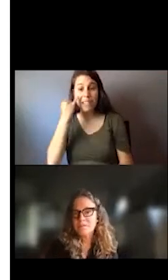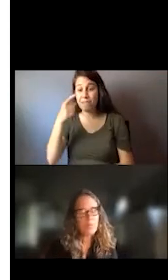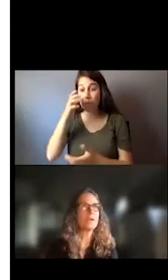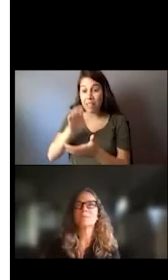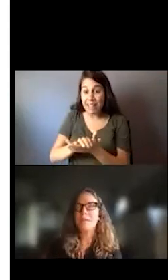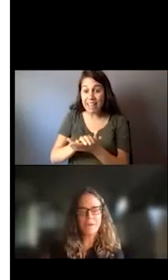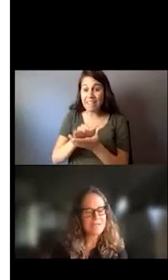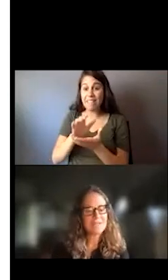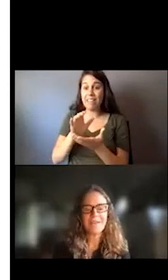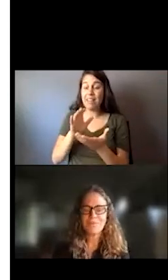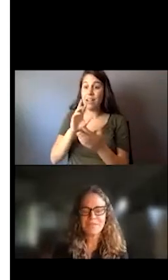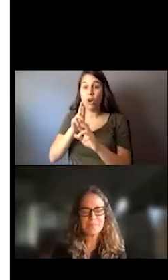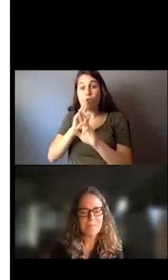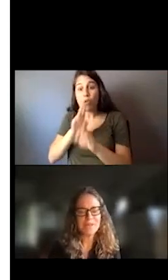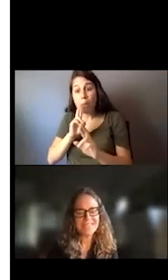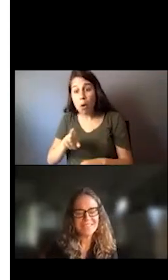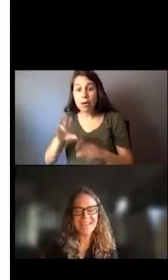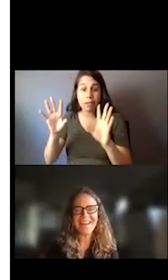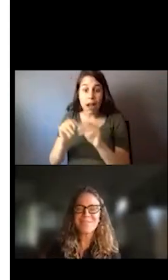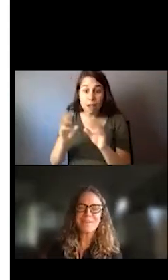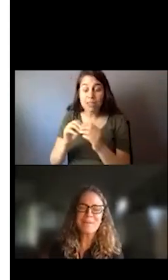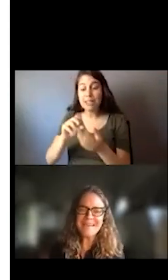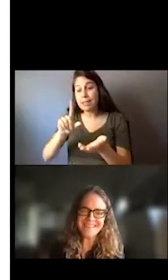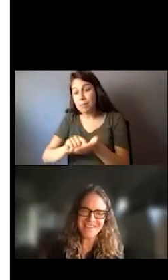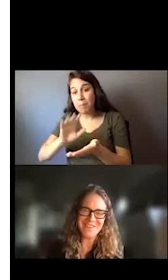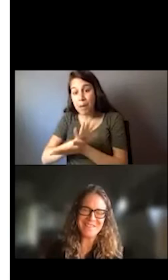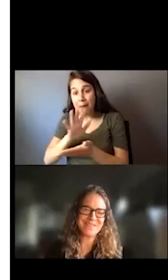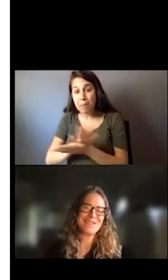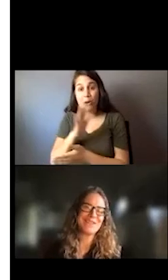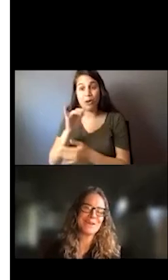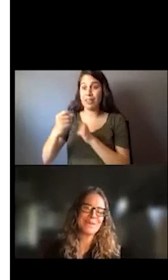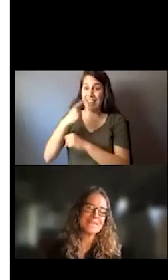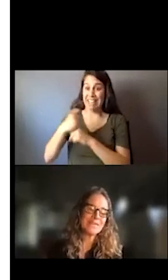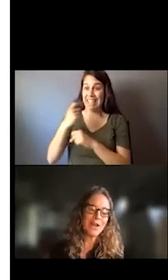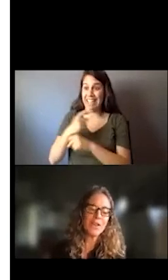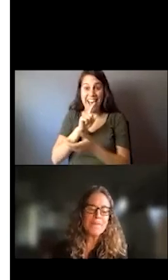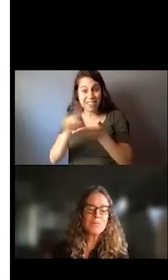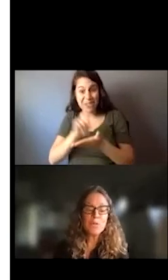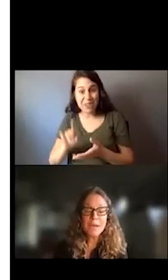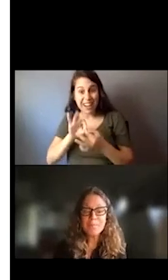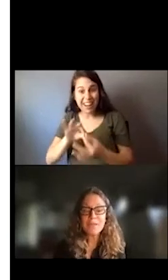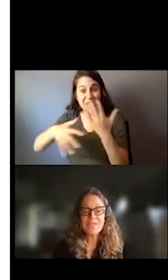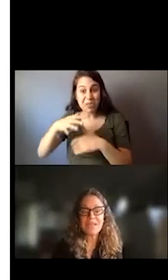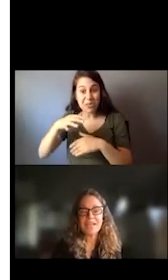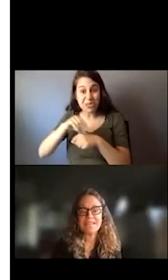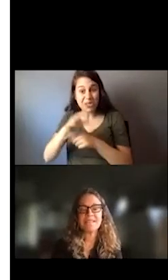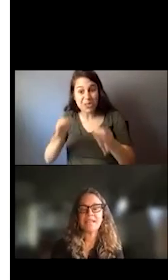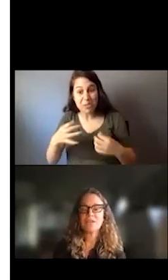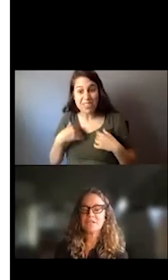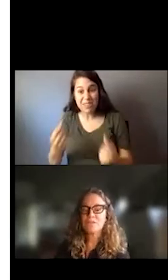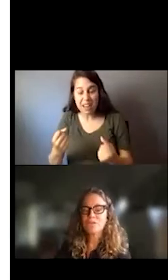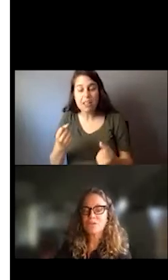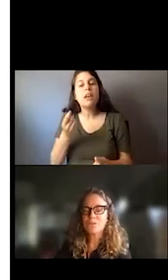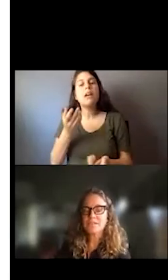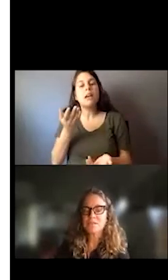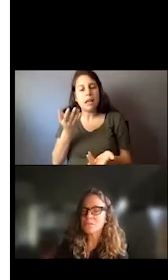the reports, webinars, conference papers that we get every week on social determinants of health, you might believe that